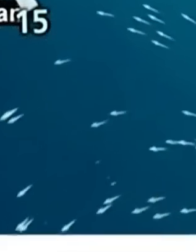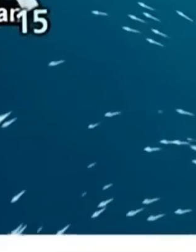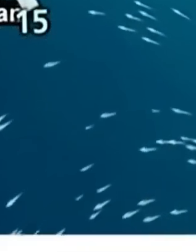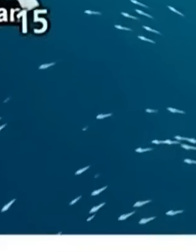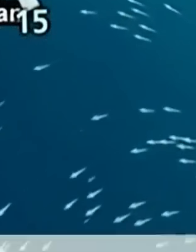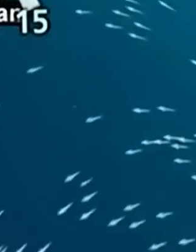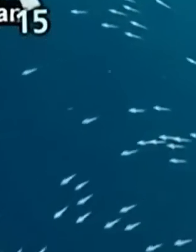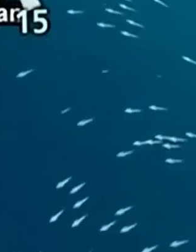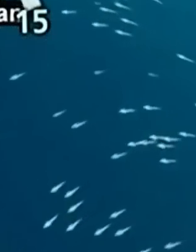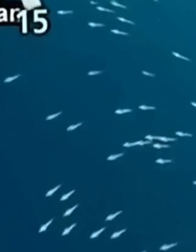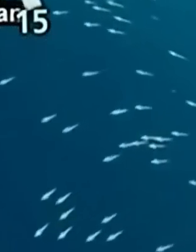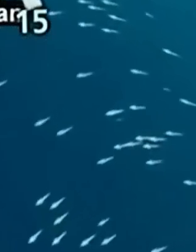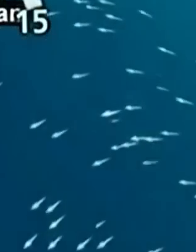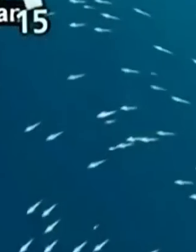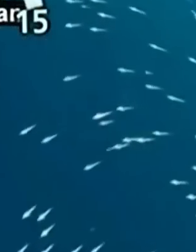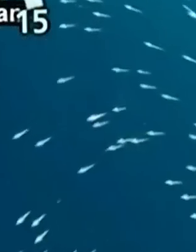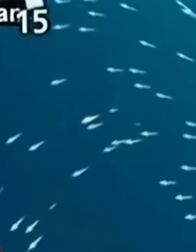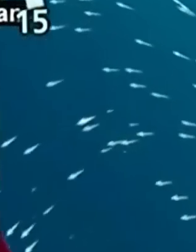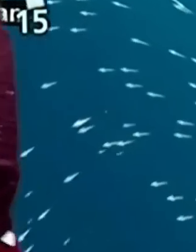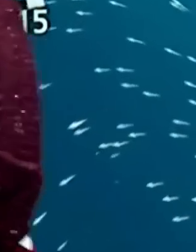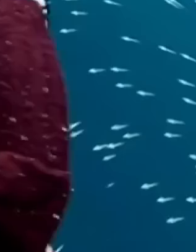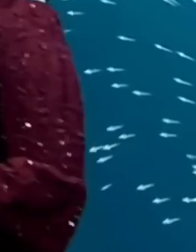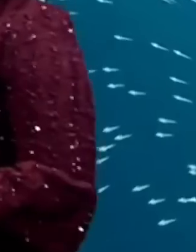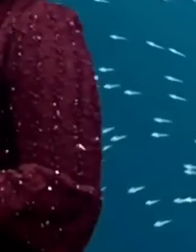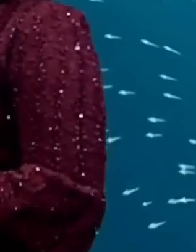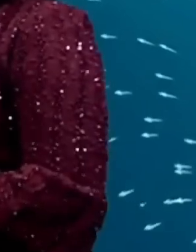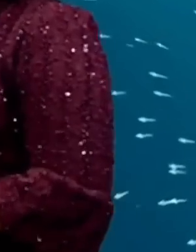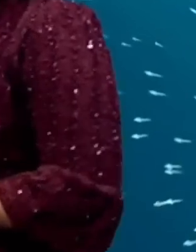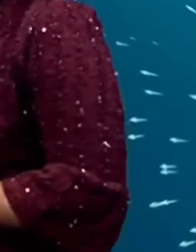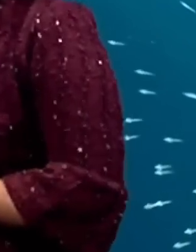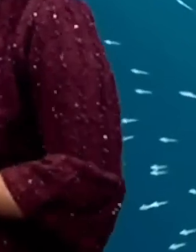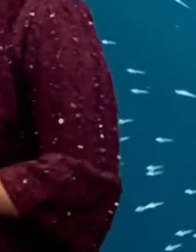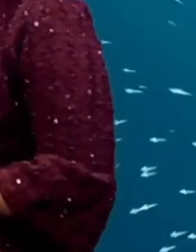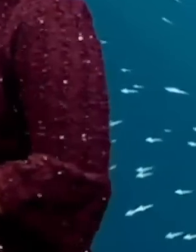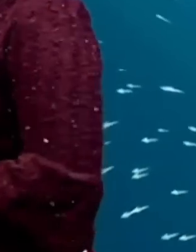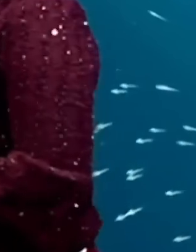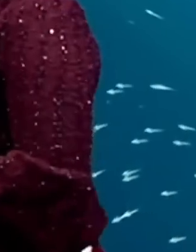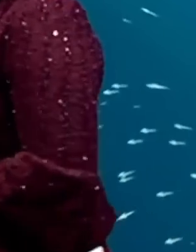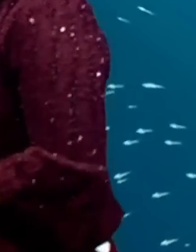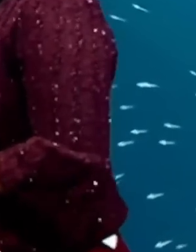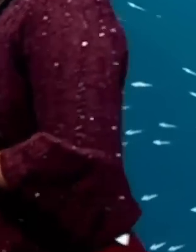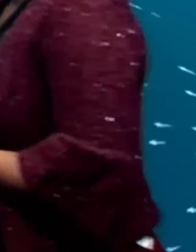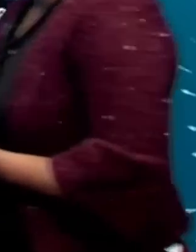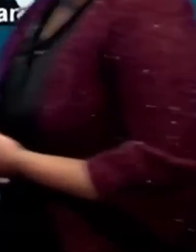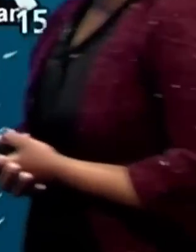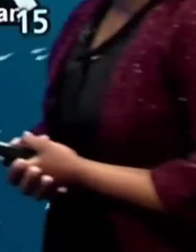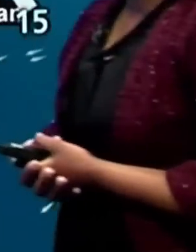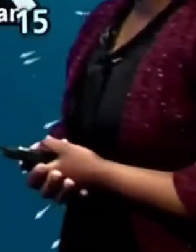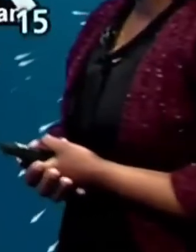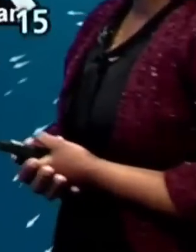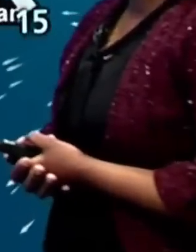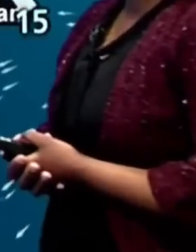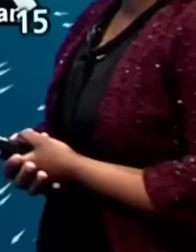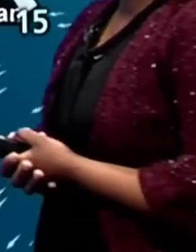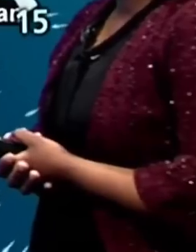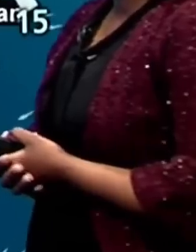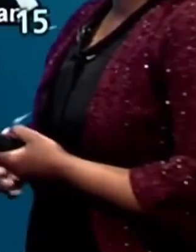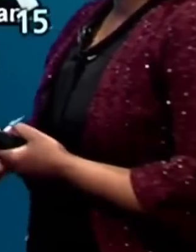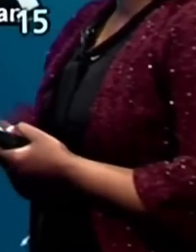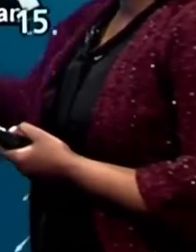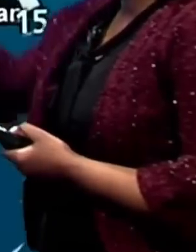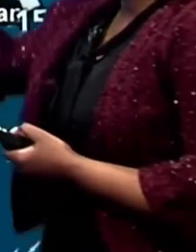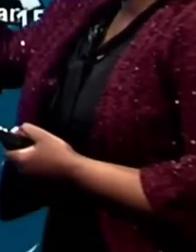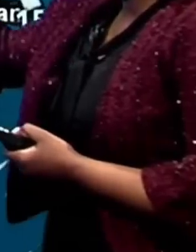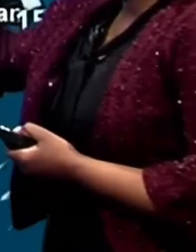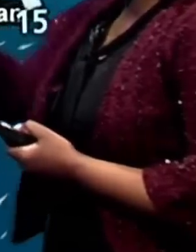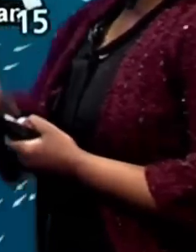bosa mo bosegong jo ga mmogo le motsatsi la ka moso go bontsha fa go tla go bulegile go rala di-province ka bophara mme go tla itemogela pula ya masarasarane ka